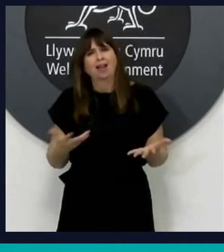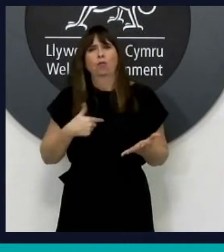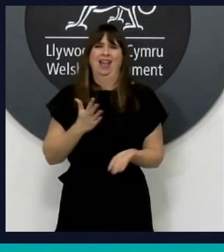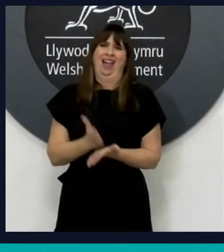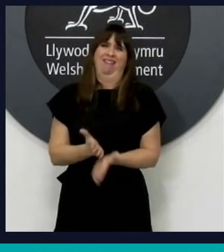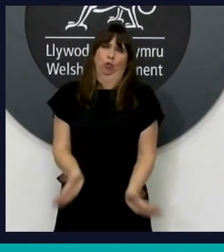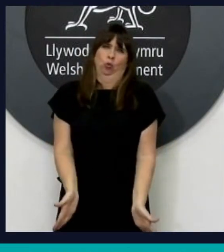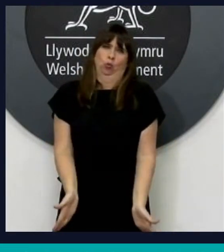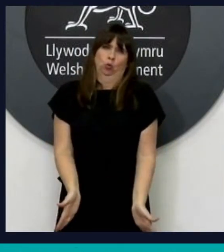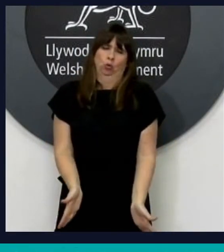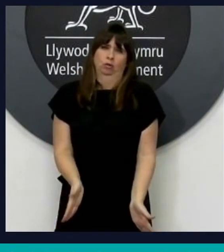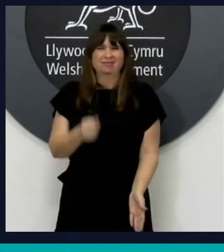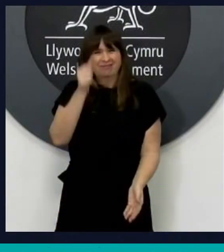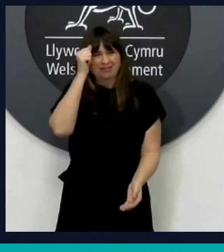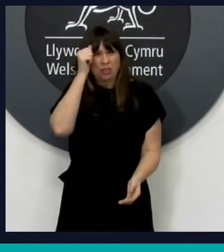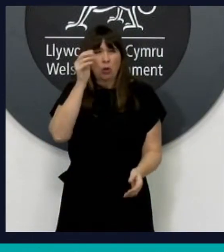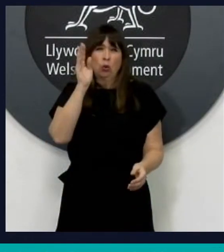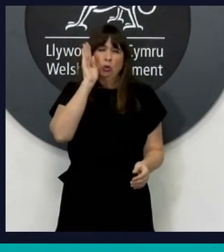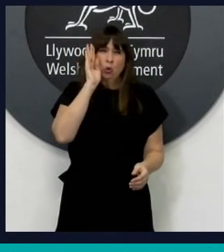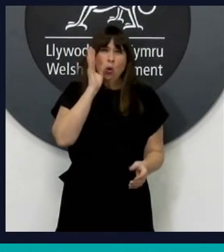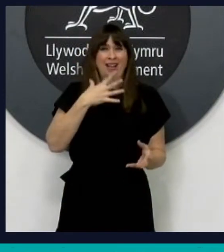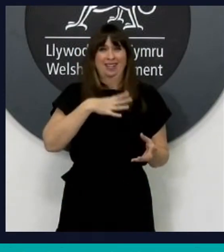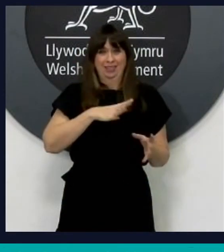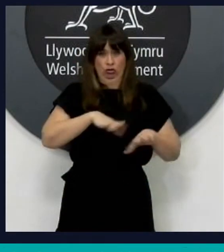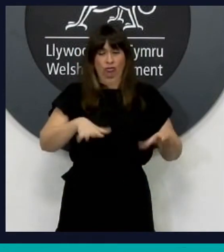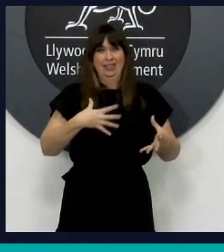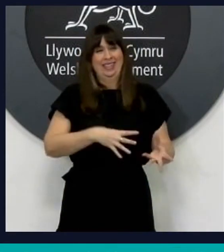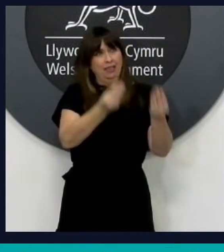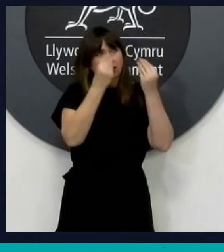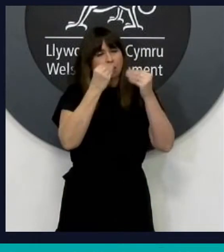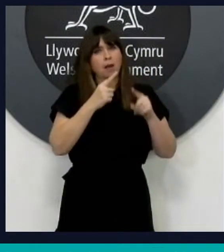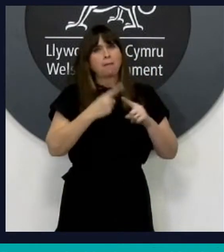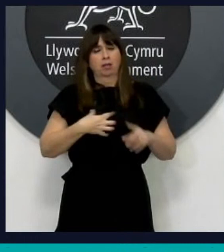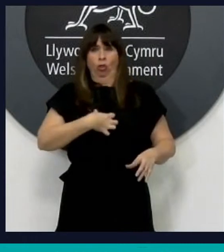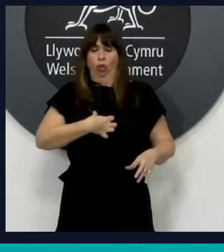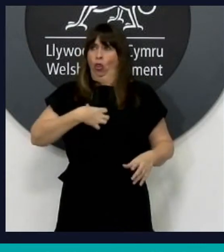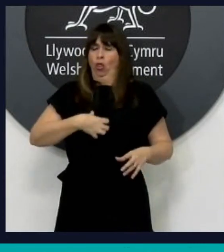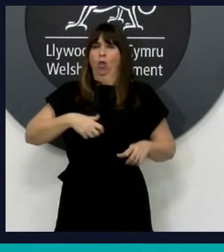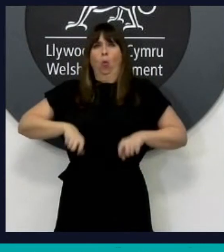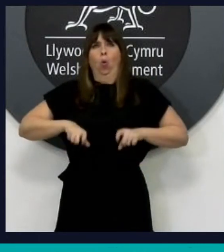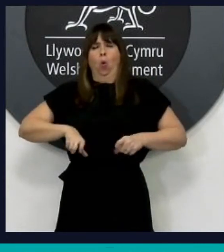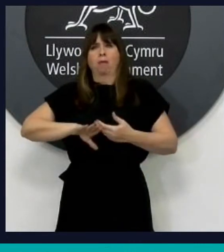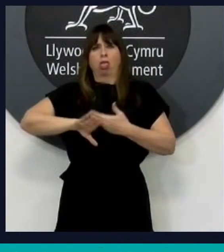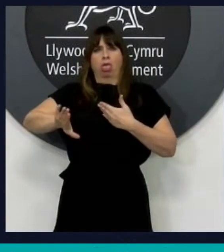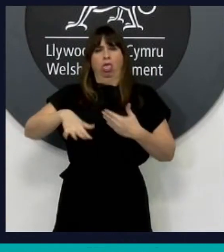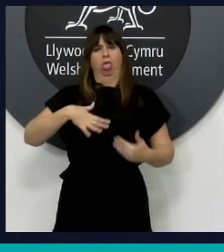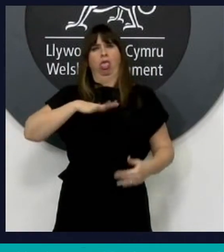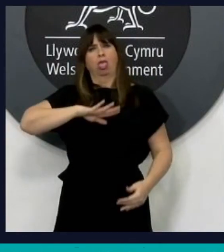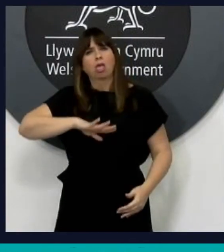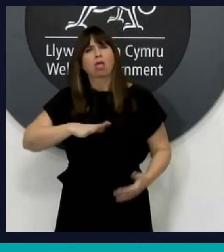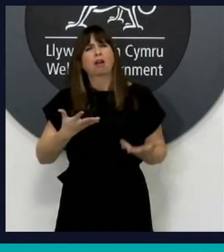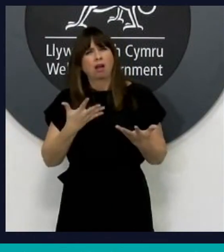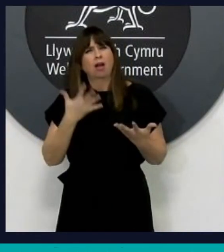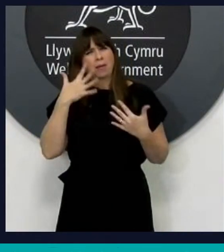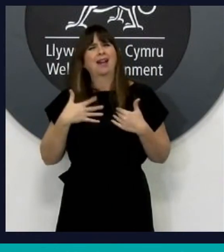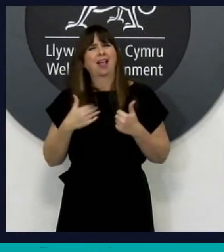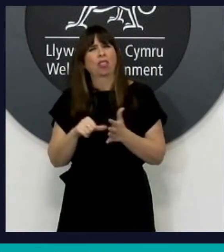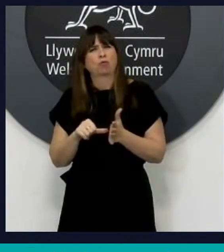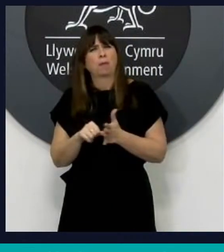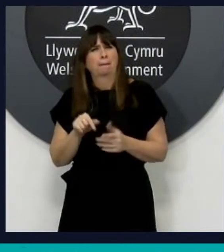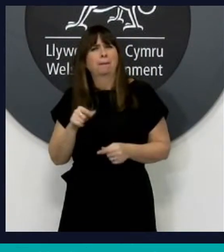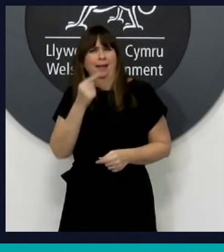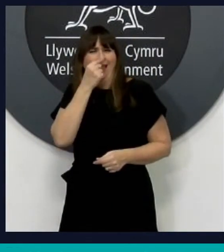them out of school, the difficulties not just in terms of educational but mental health issues that can be caused if we close